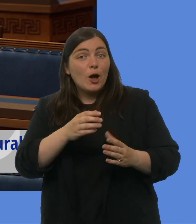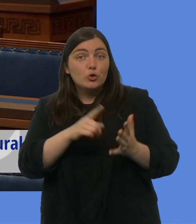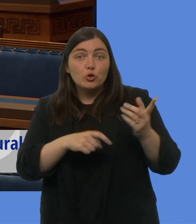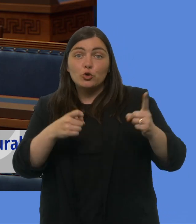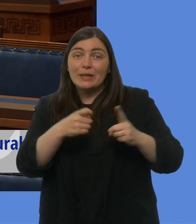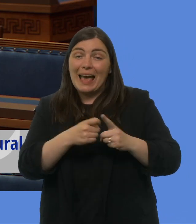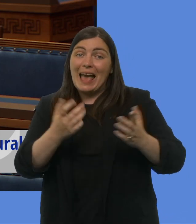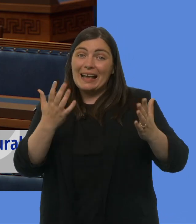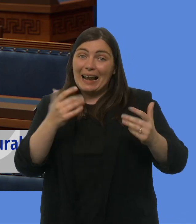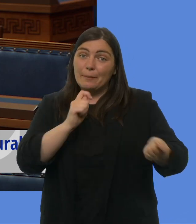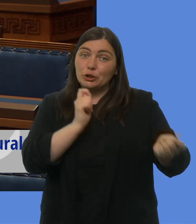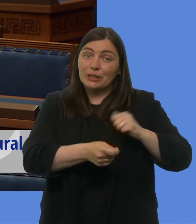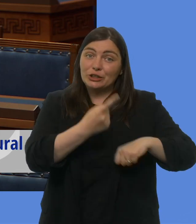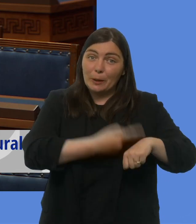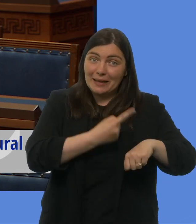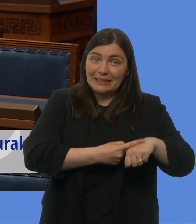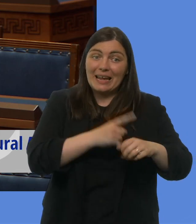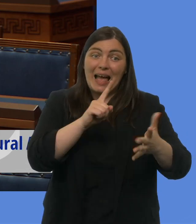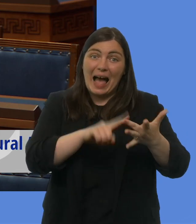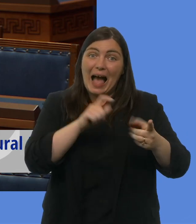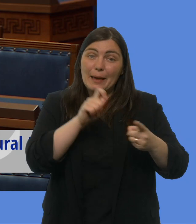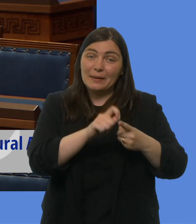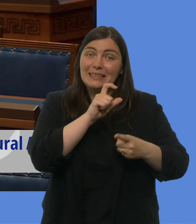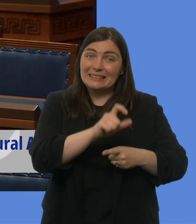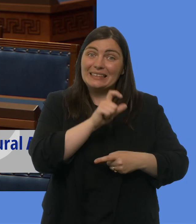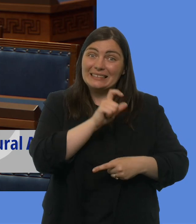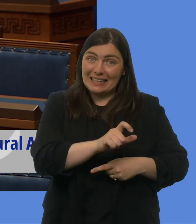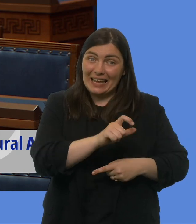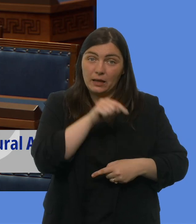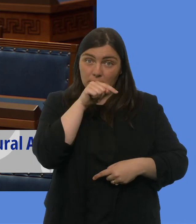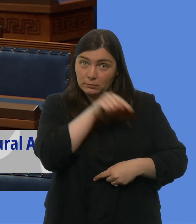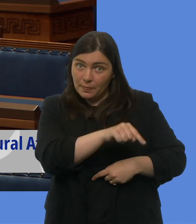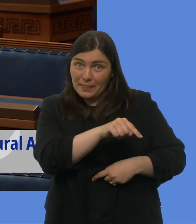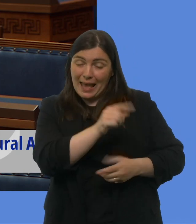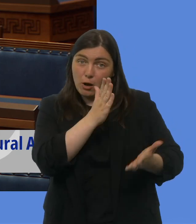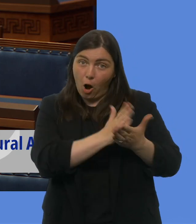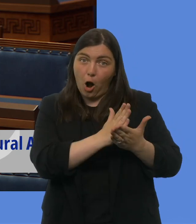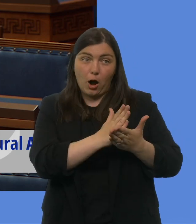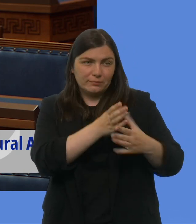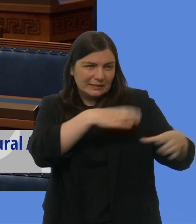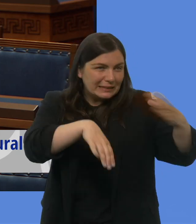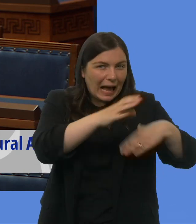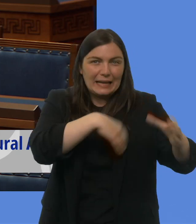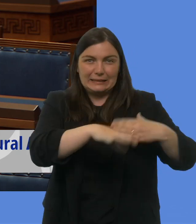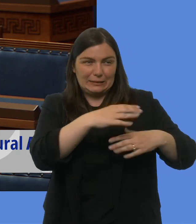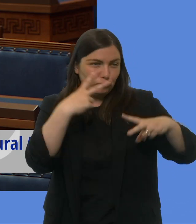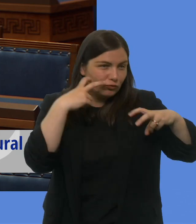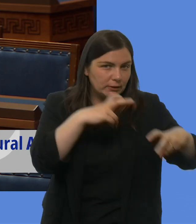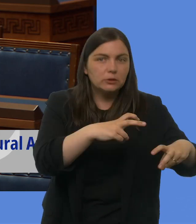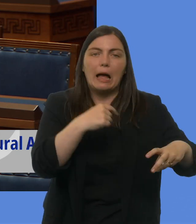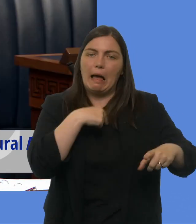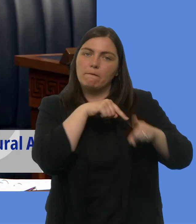Committee and the IPCC, not X or vested political interests.